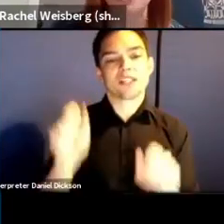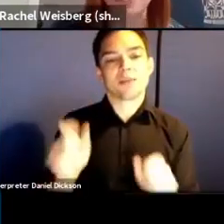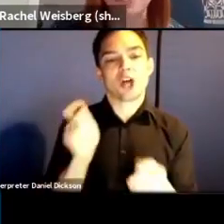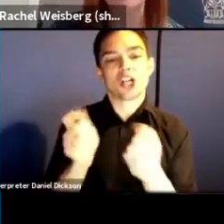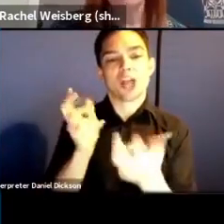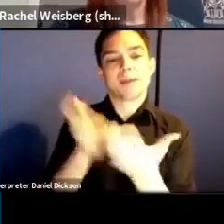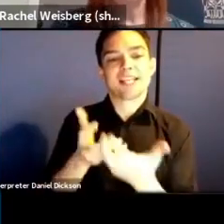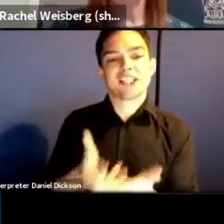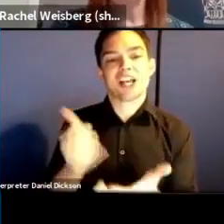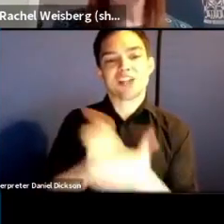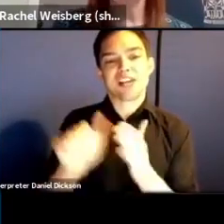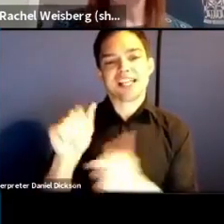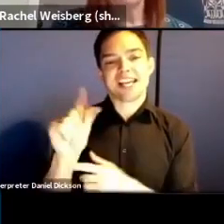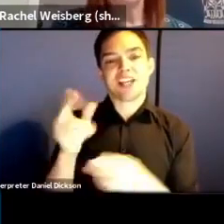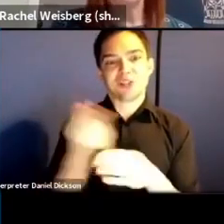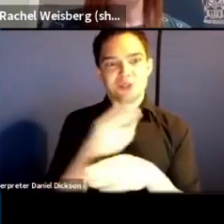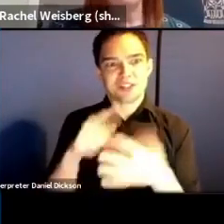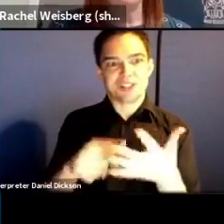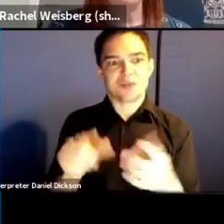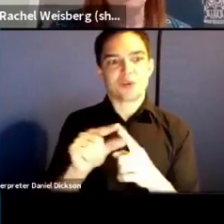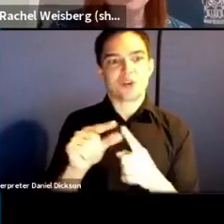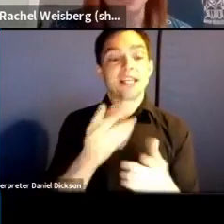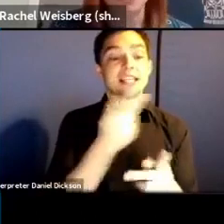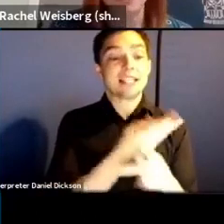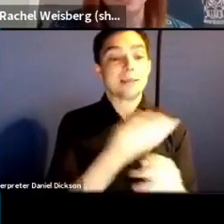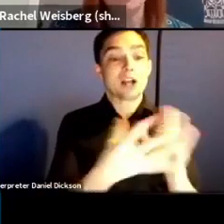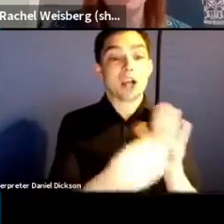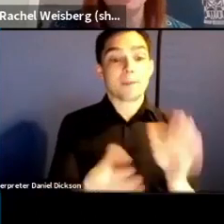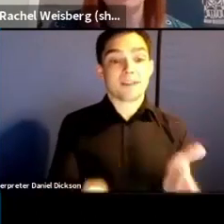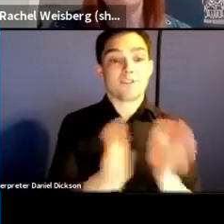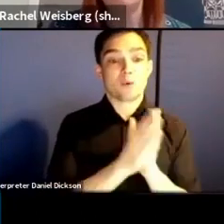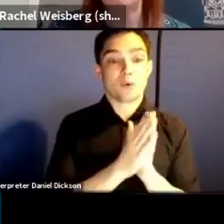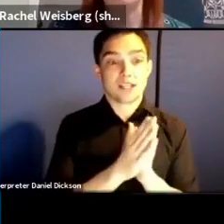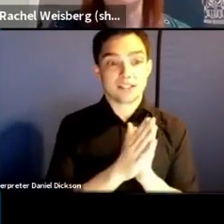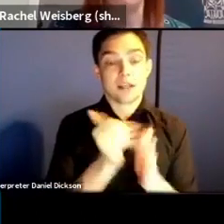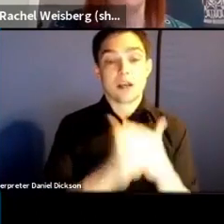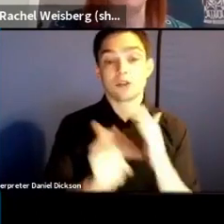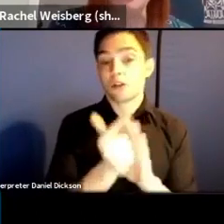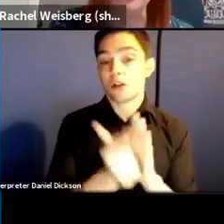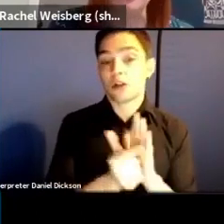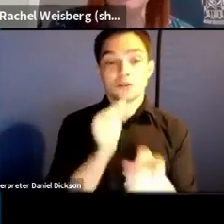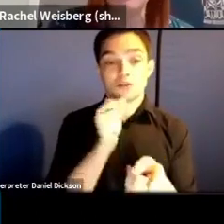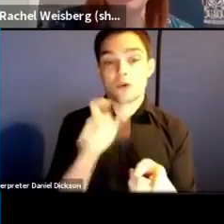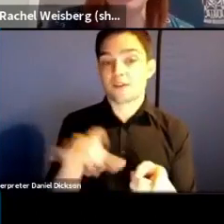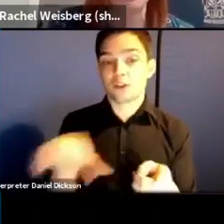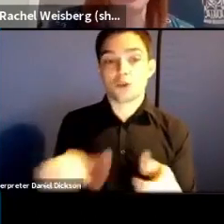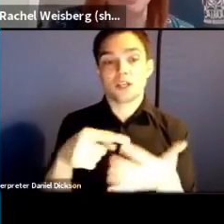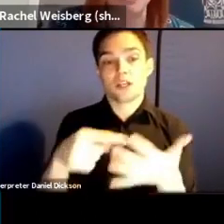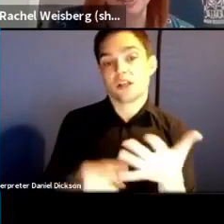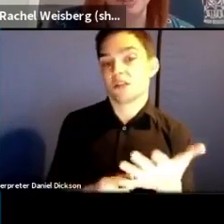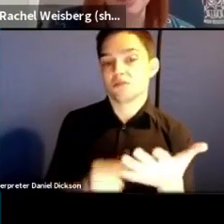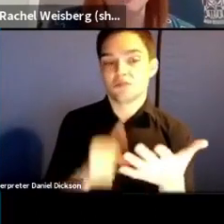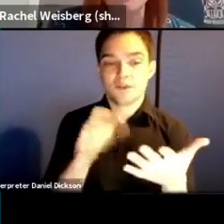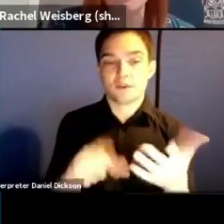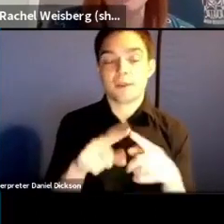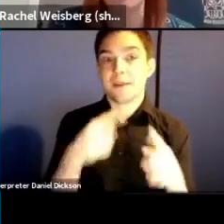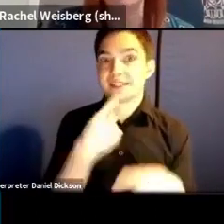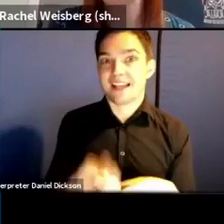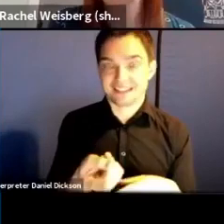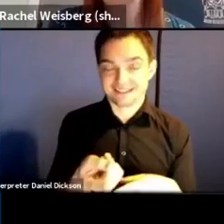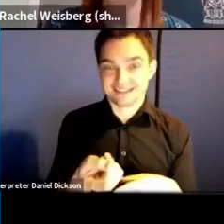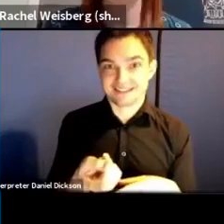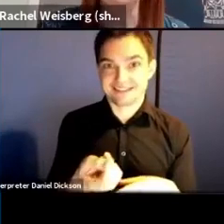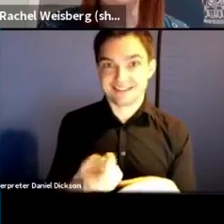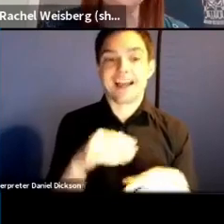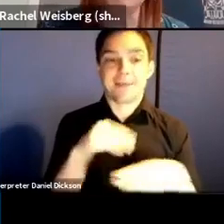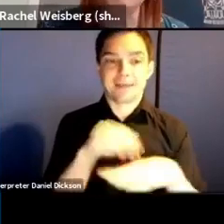the ADA. Keep a copy or request. Under the law, you do not have to do any of those things, but I am telling you, as someone who's been counseling